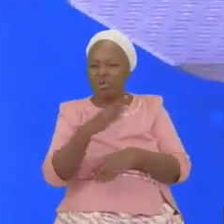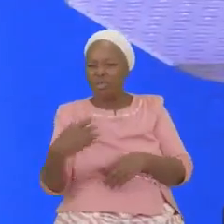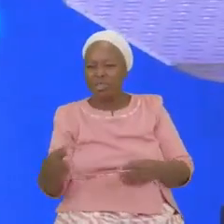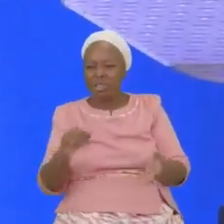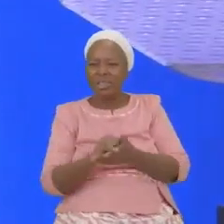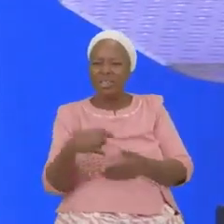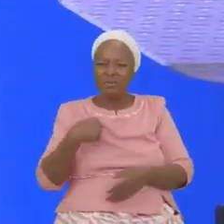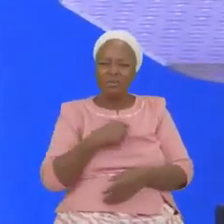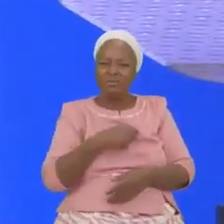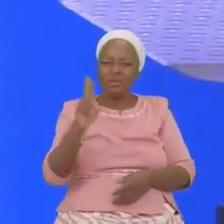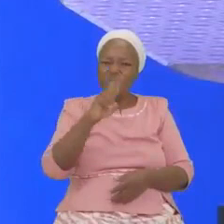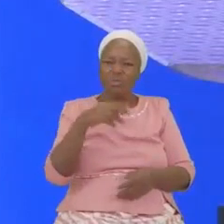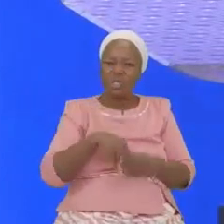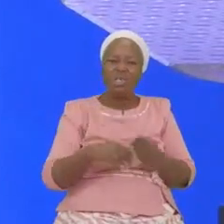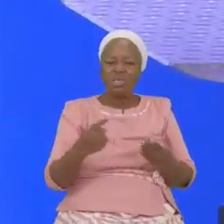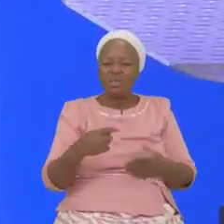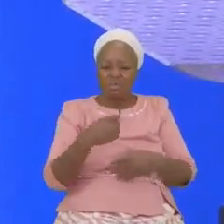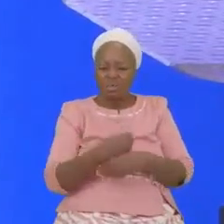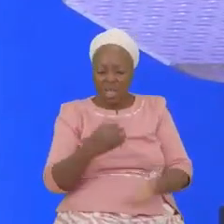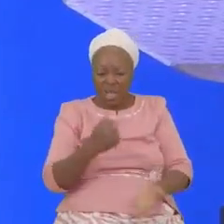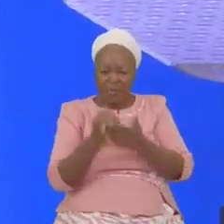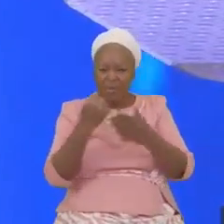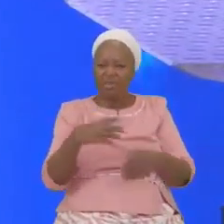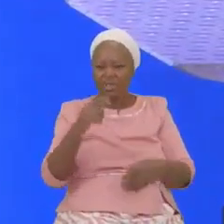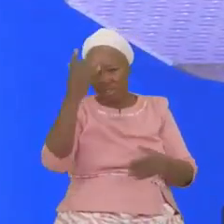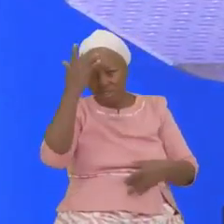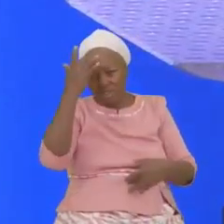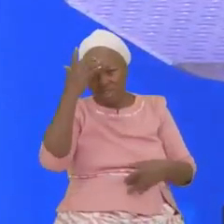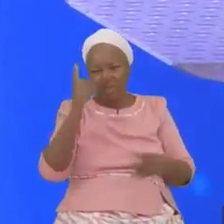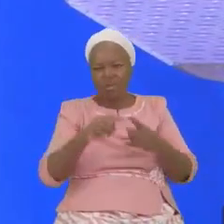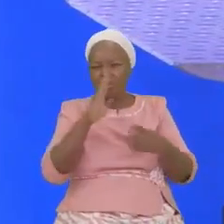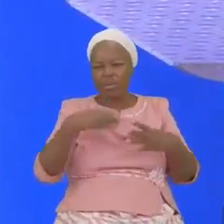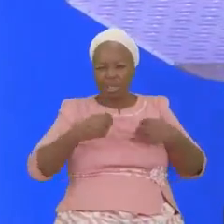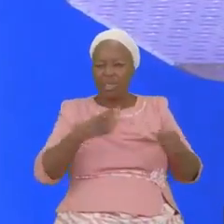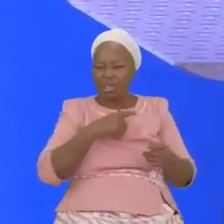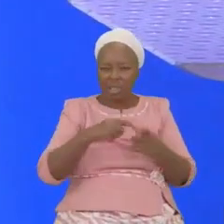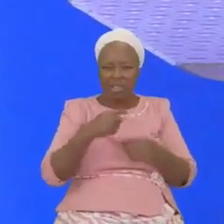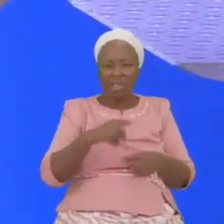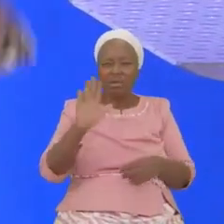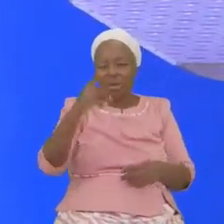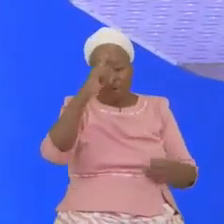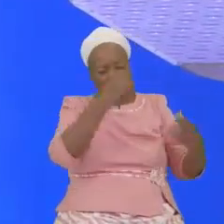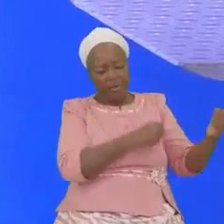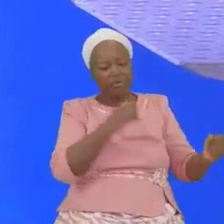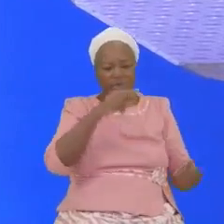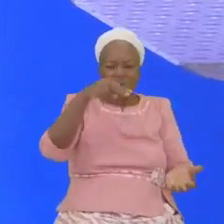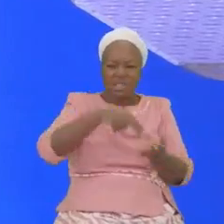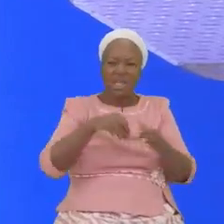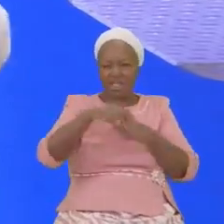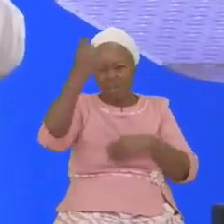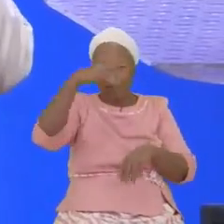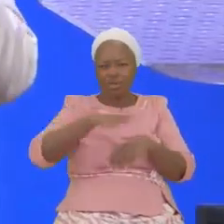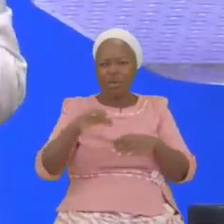that they use in treating the body. It says that your faith should not stand in the wisdom of